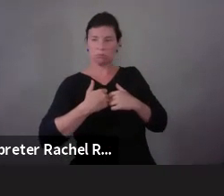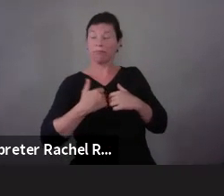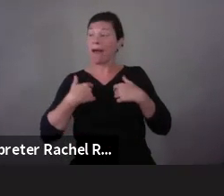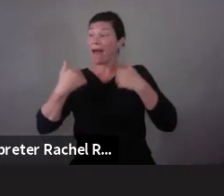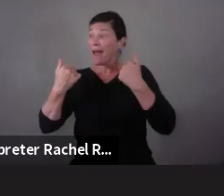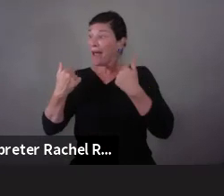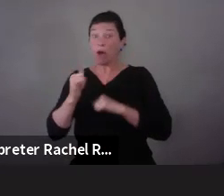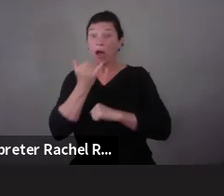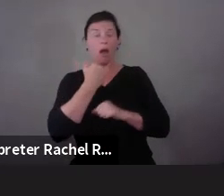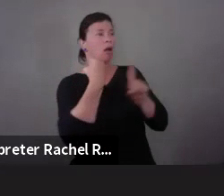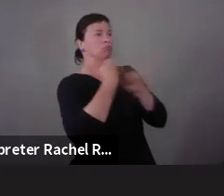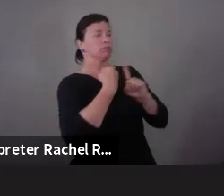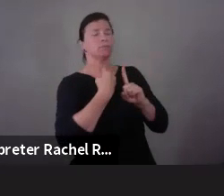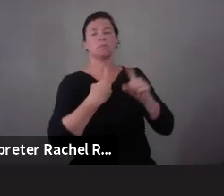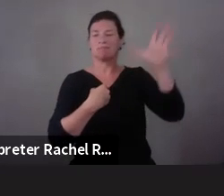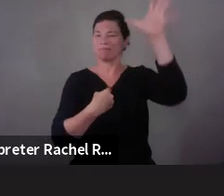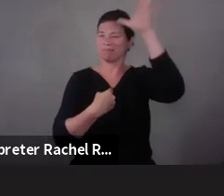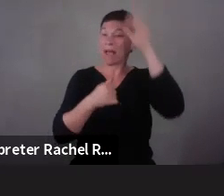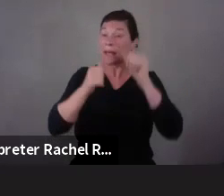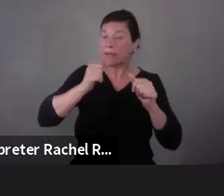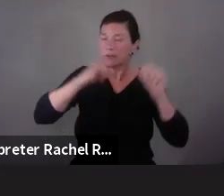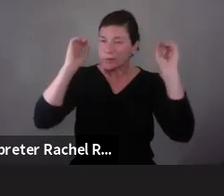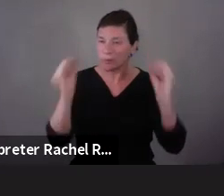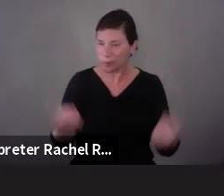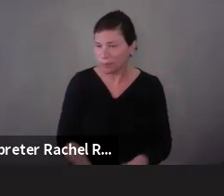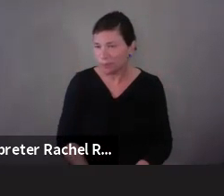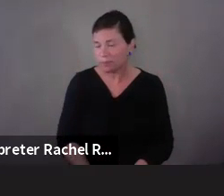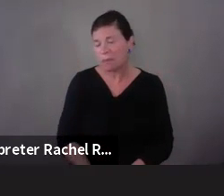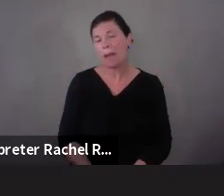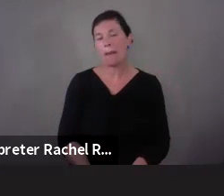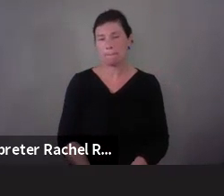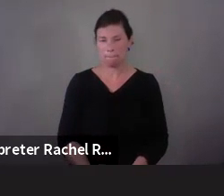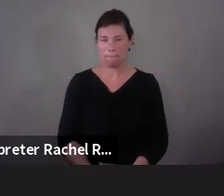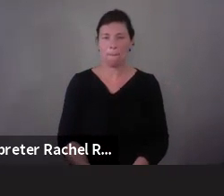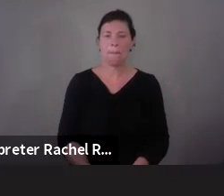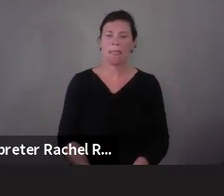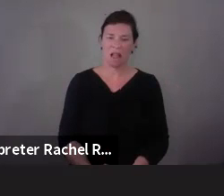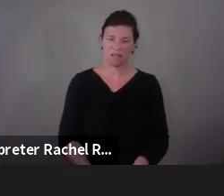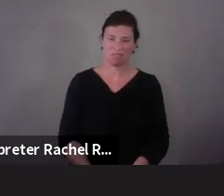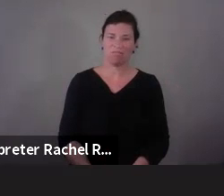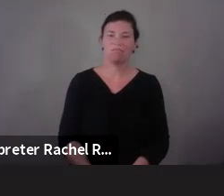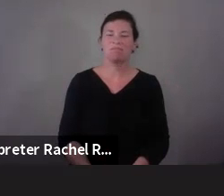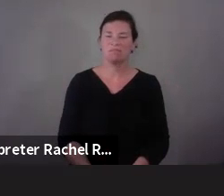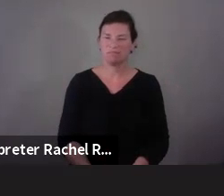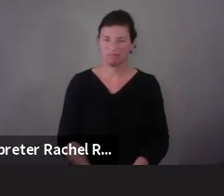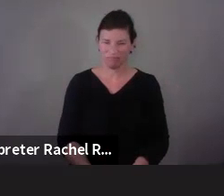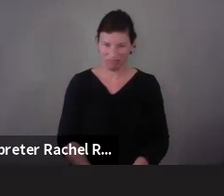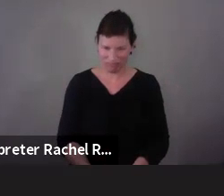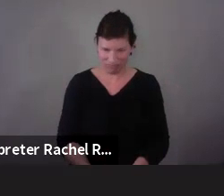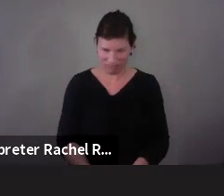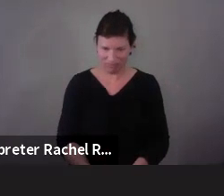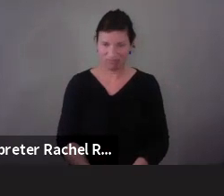No patience for that. So that having that disconnect